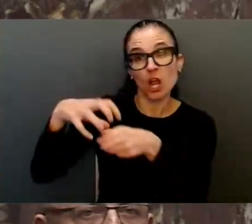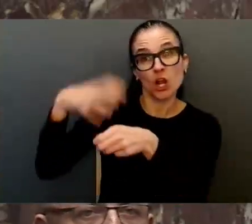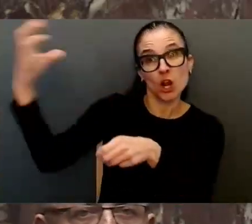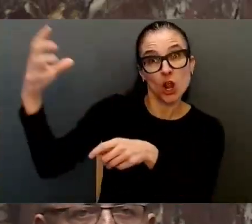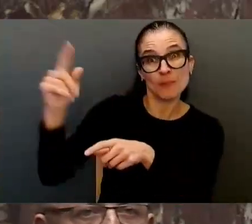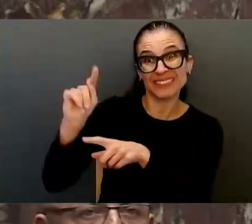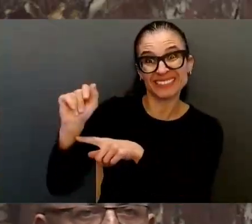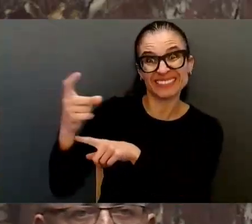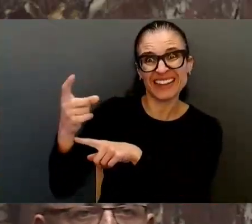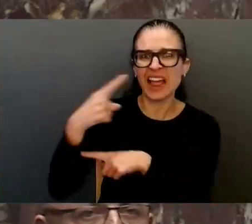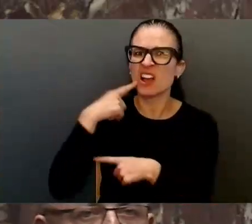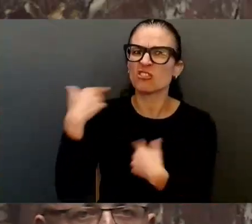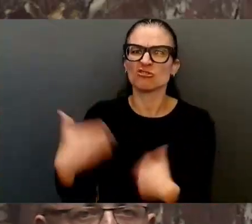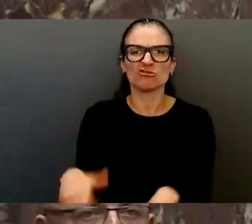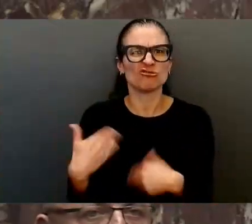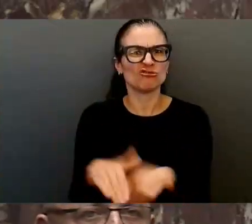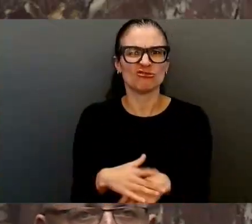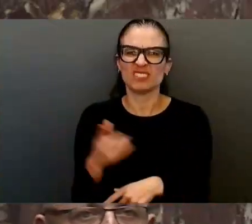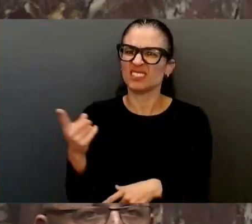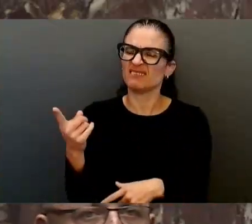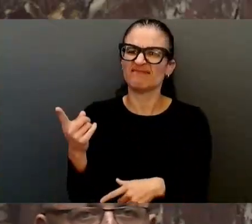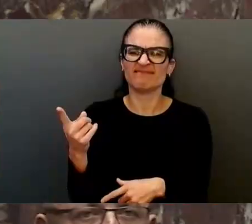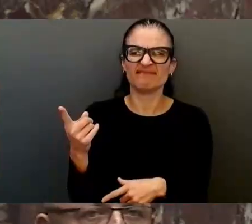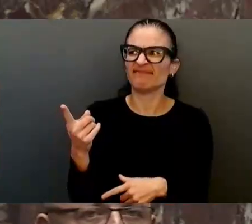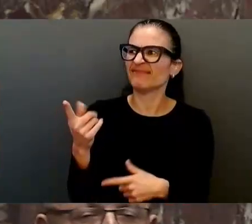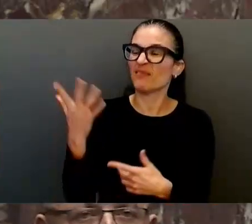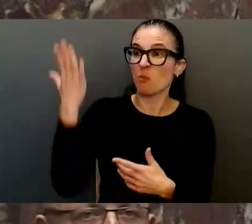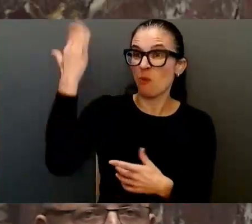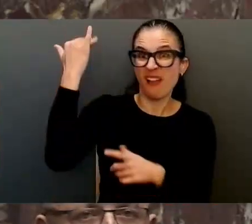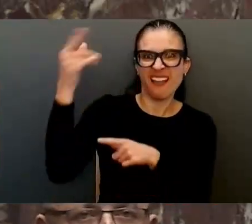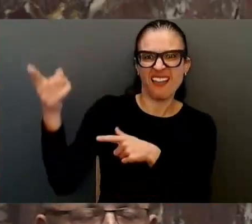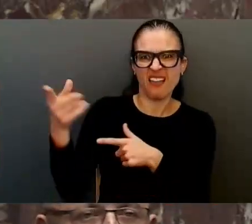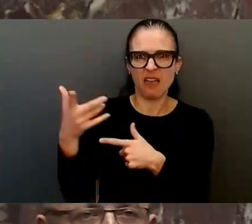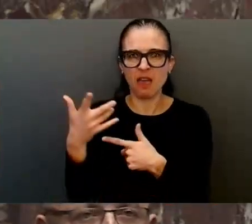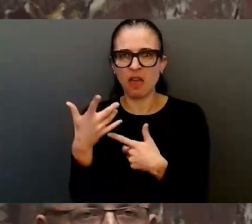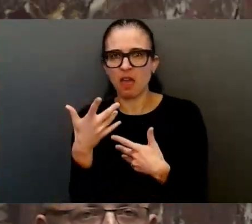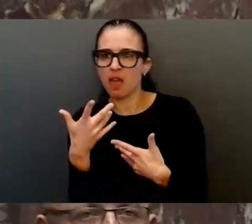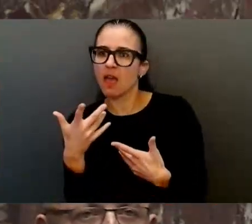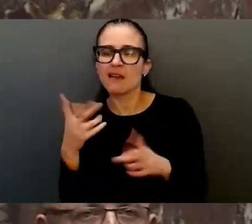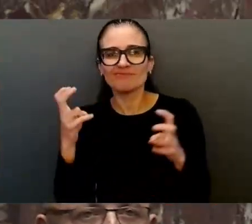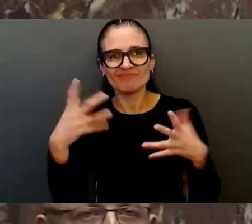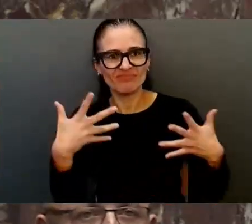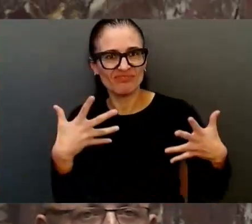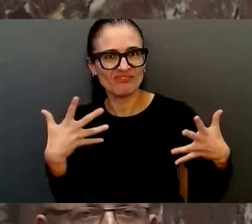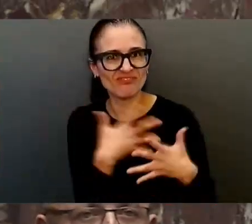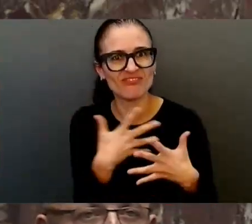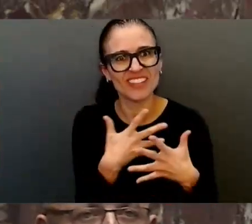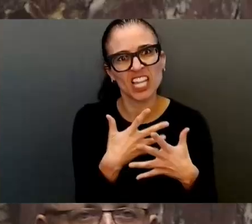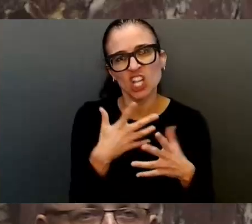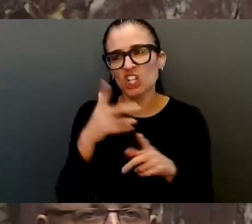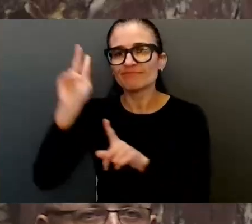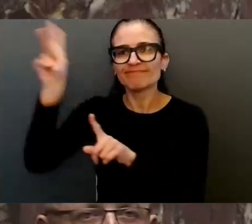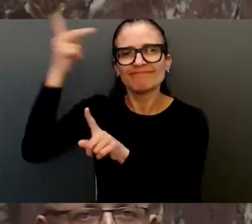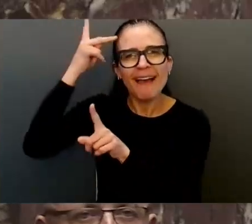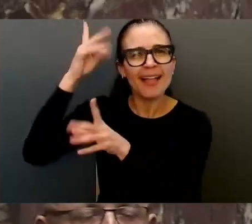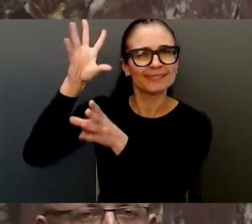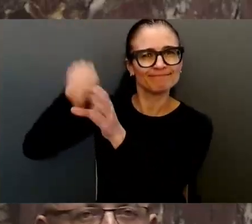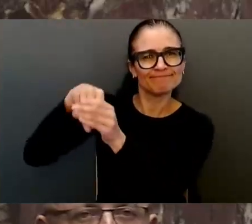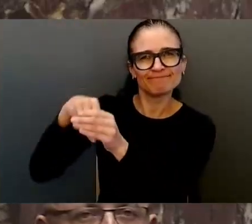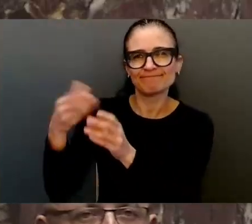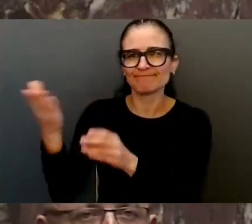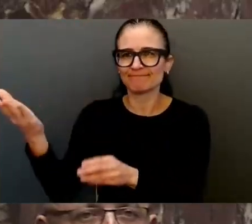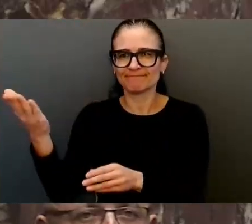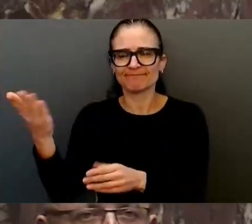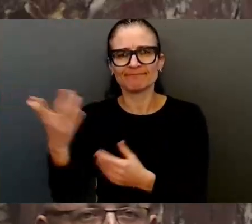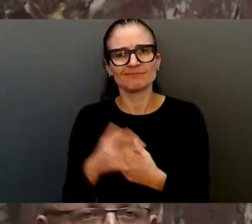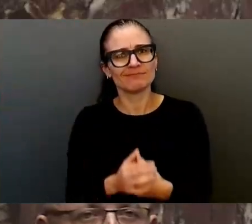it a good program. Combating climate change by making polluters pay. What a concept. Cutting the